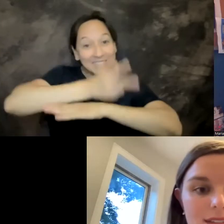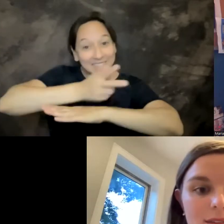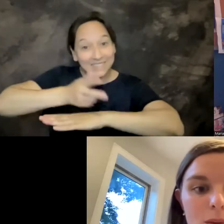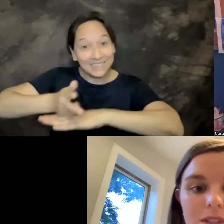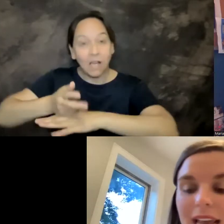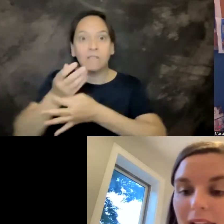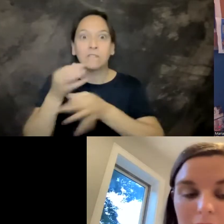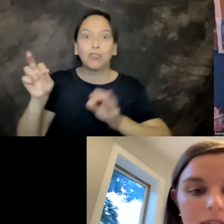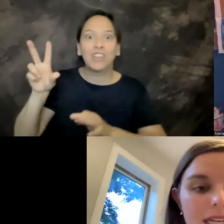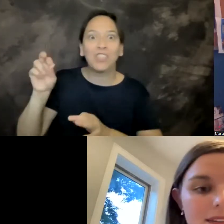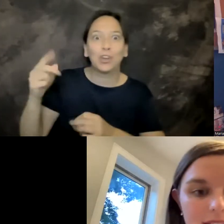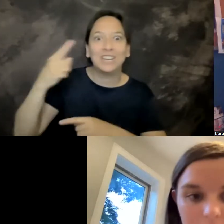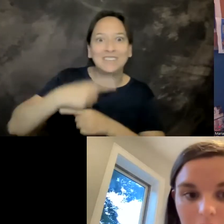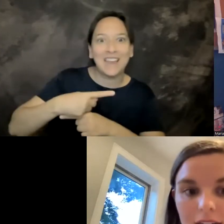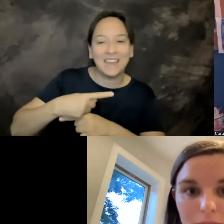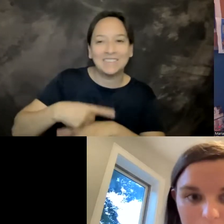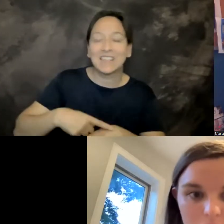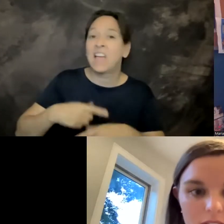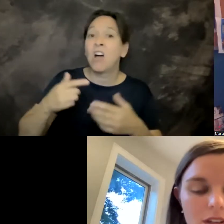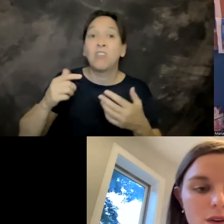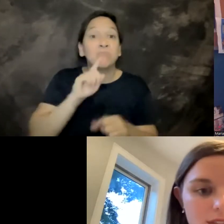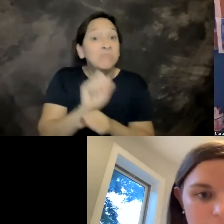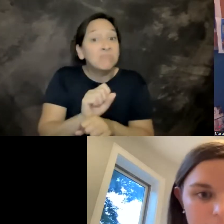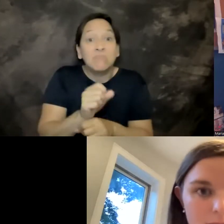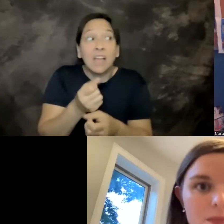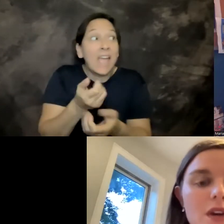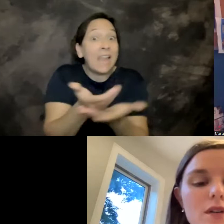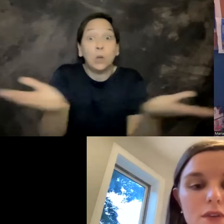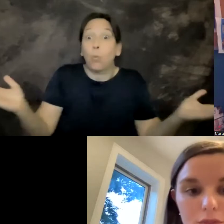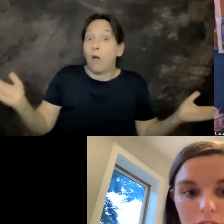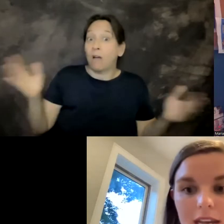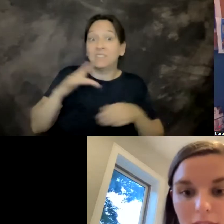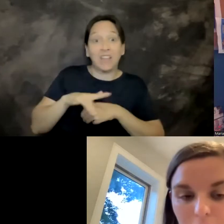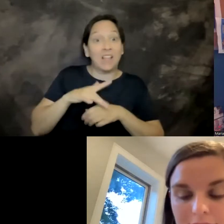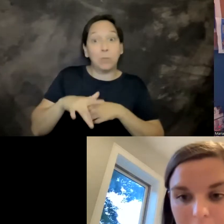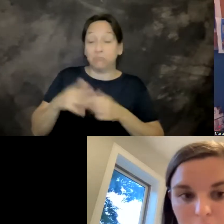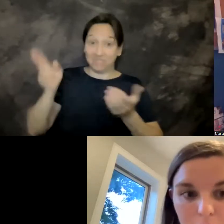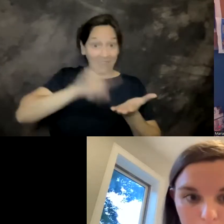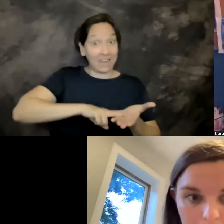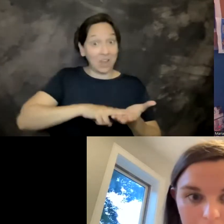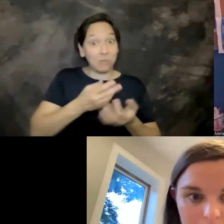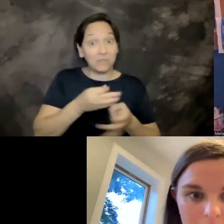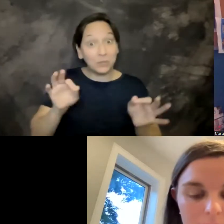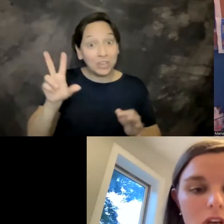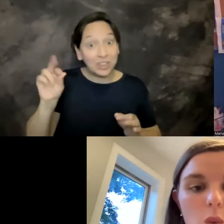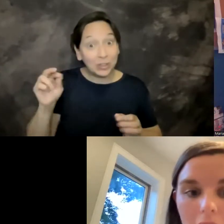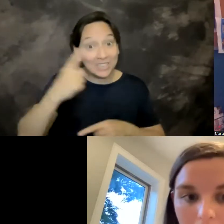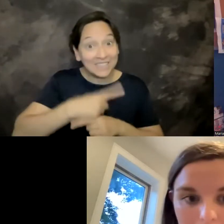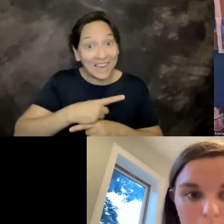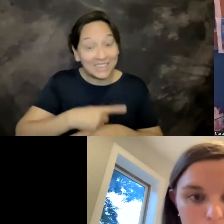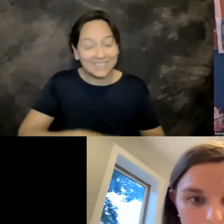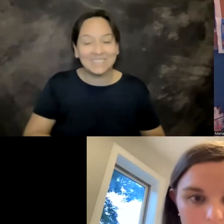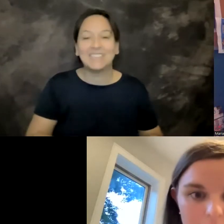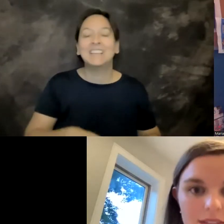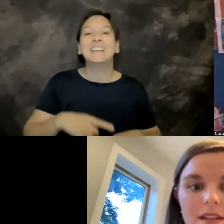pass that's available to anybody in the entire region. You can sign up for a free 30 days of Blue Bikes. We're